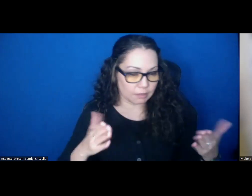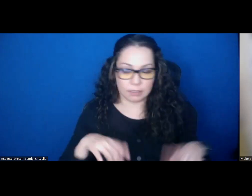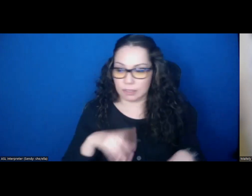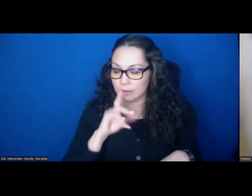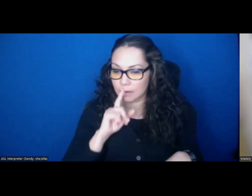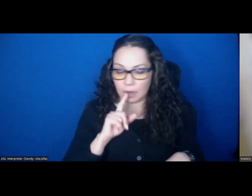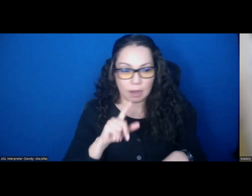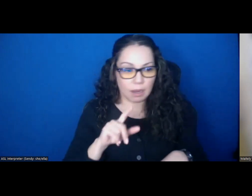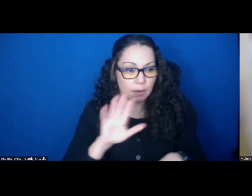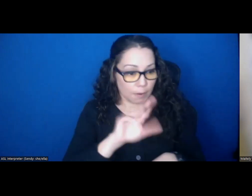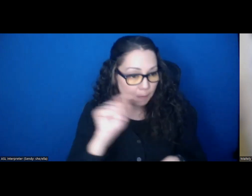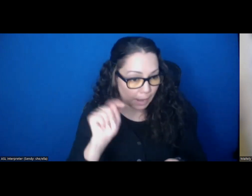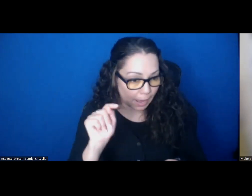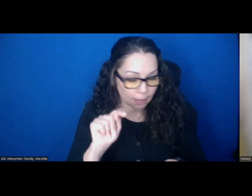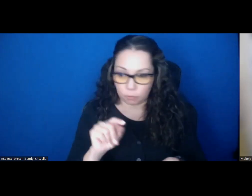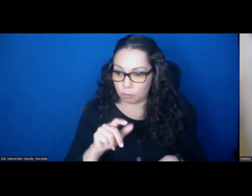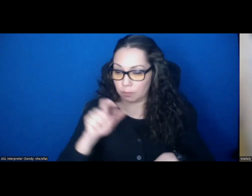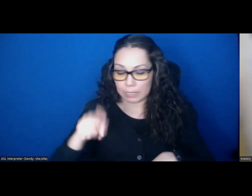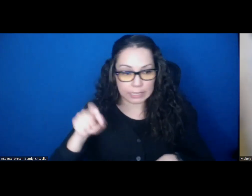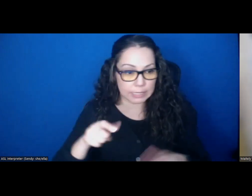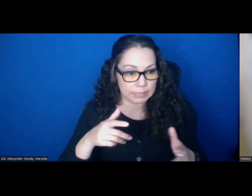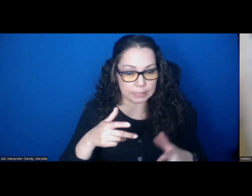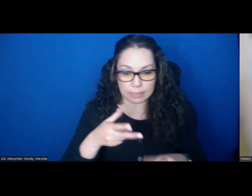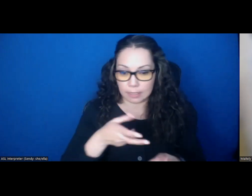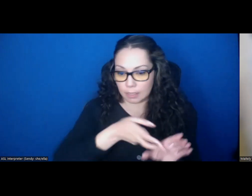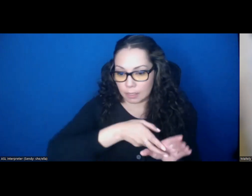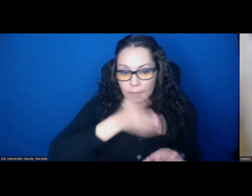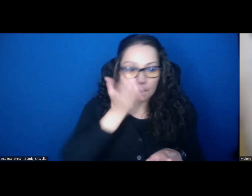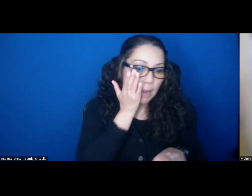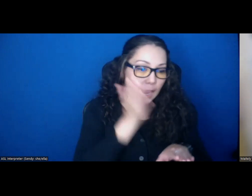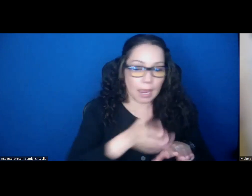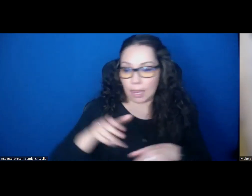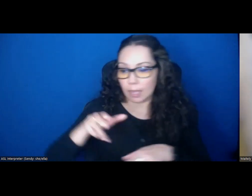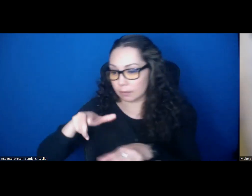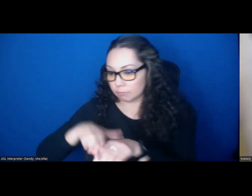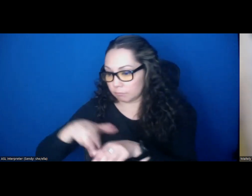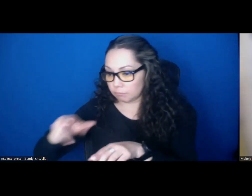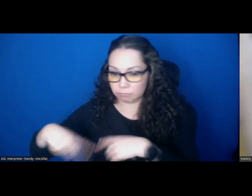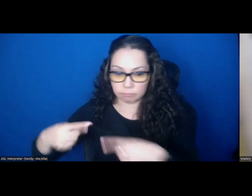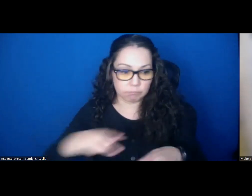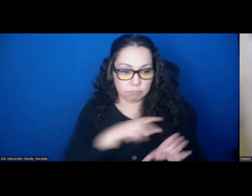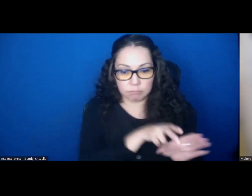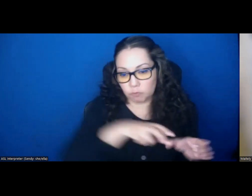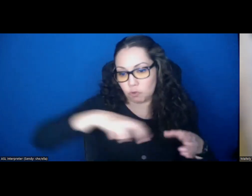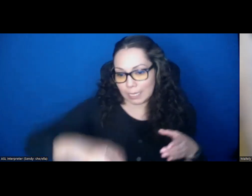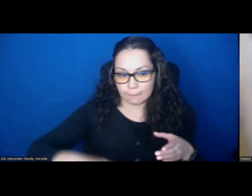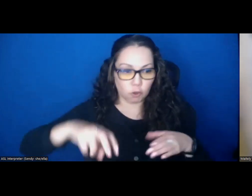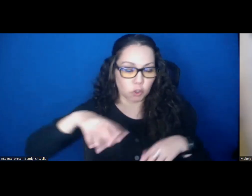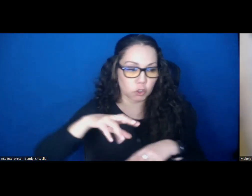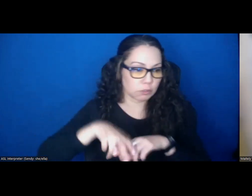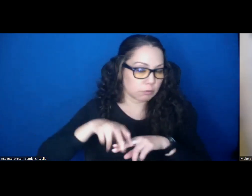needs, mobility, transfers, verbal communication, and other regular tasks.